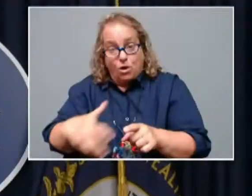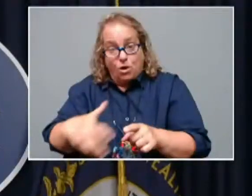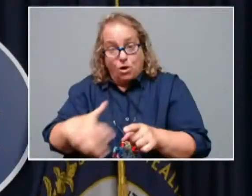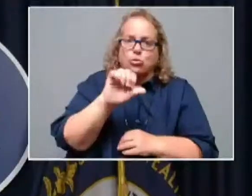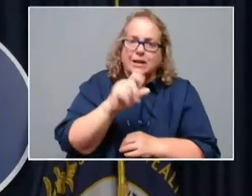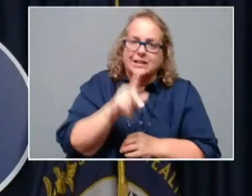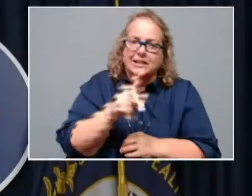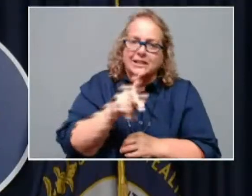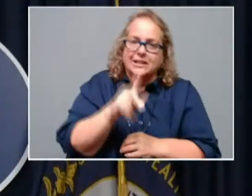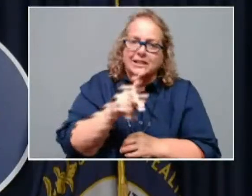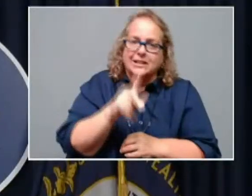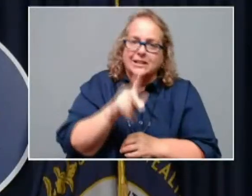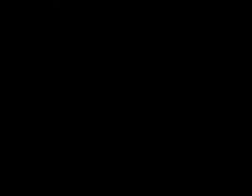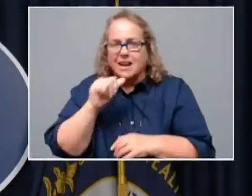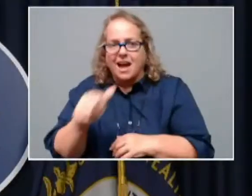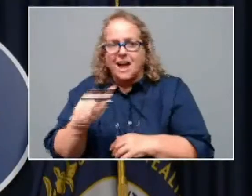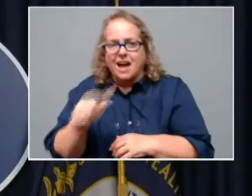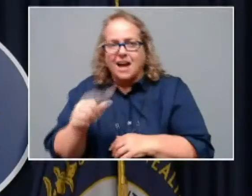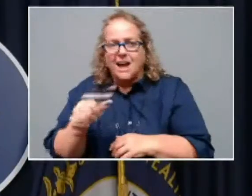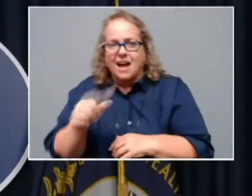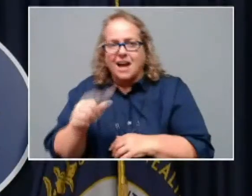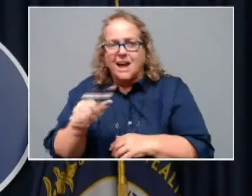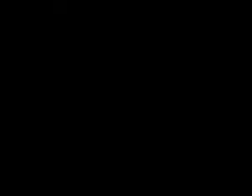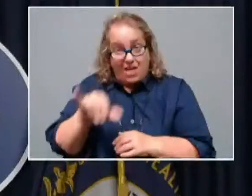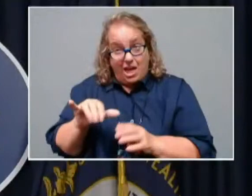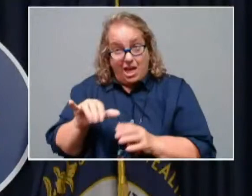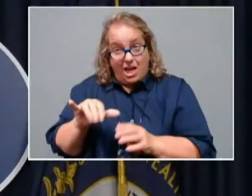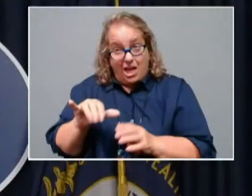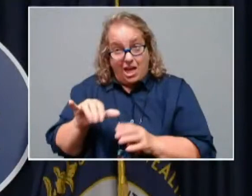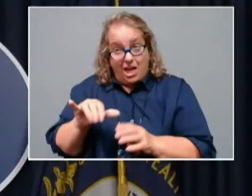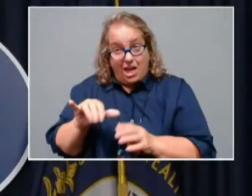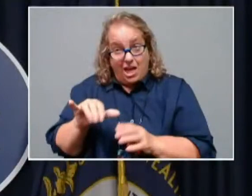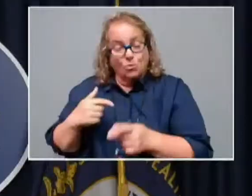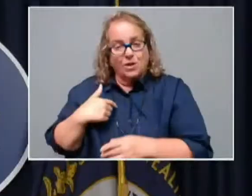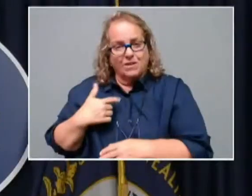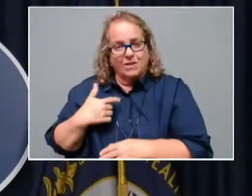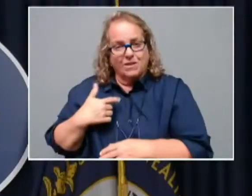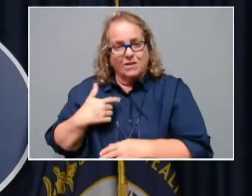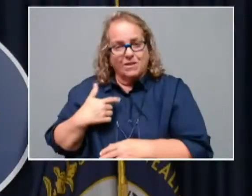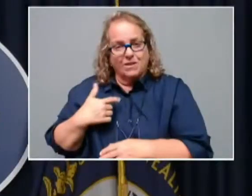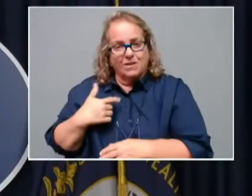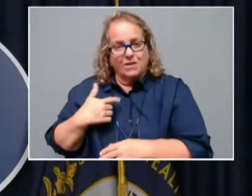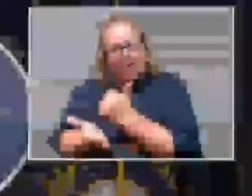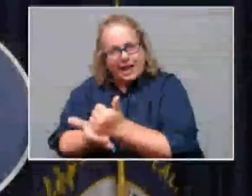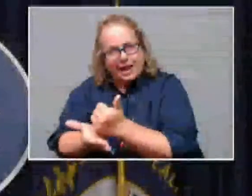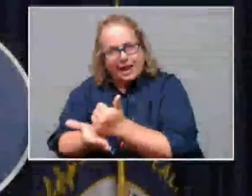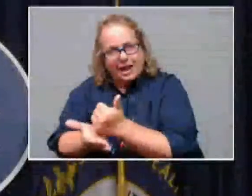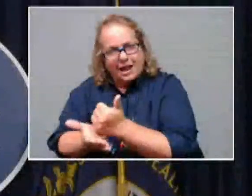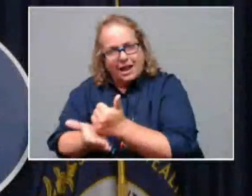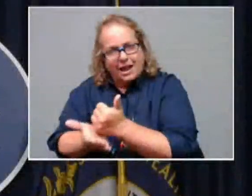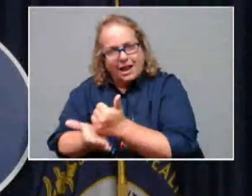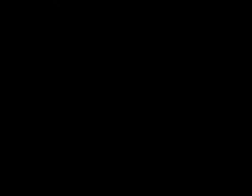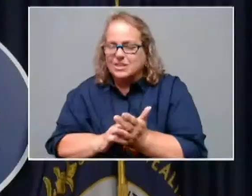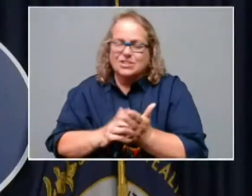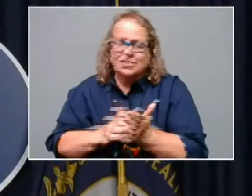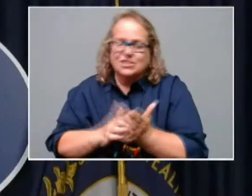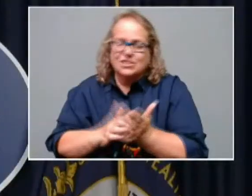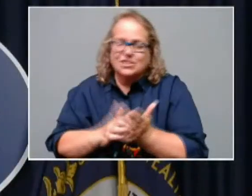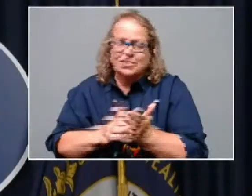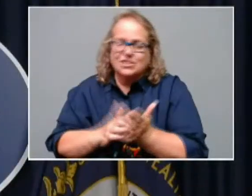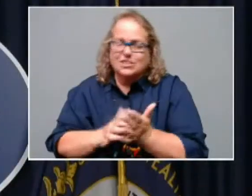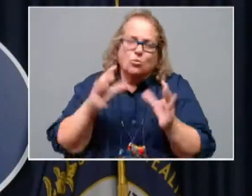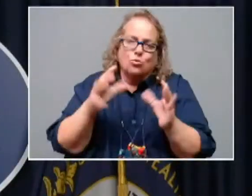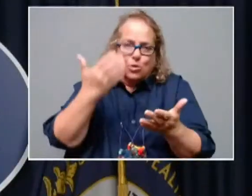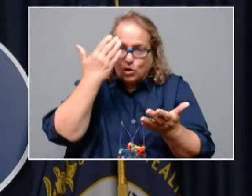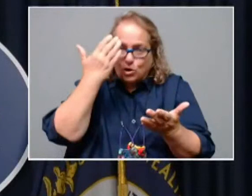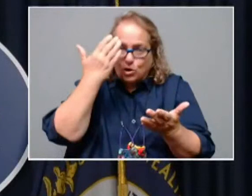So that population, yes, I think it can help on. There's just a group, and we don't know how big it is,